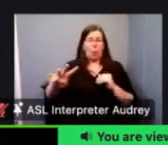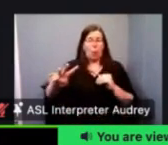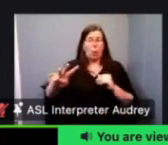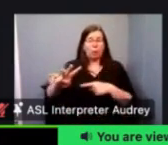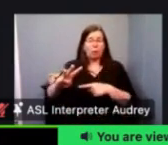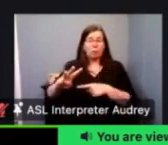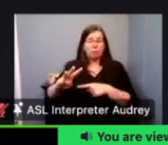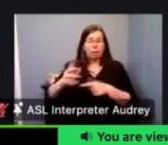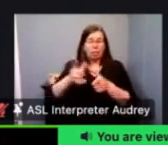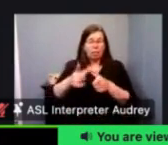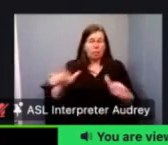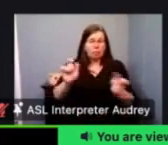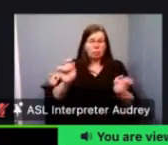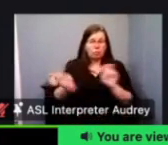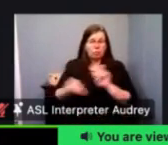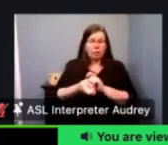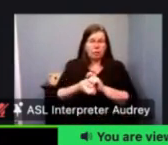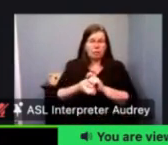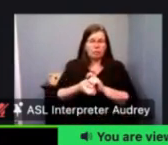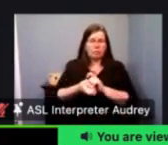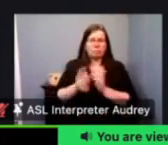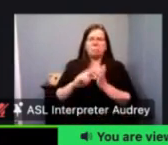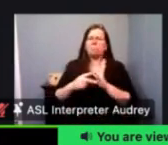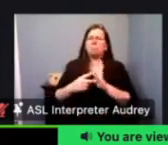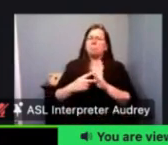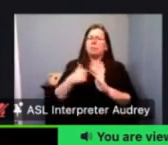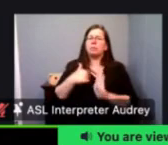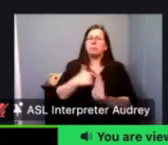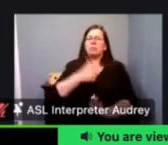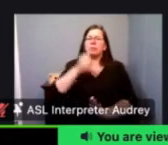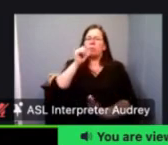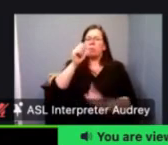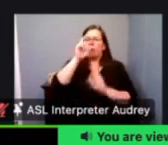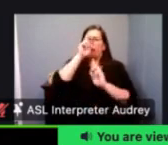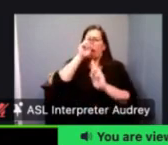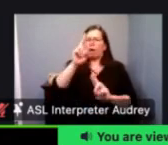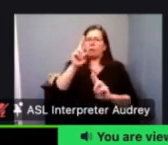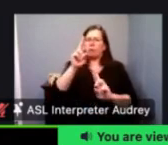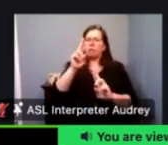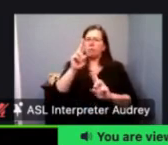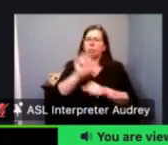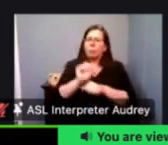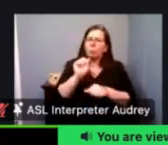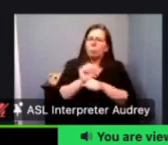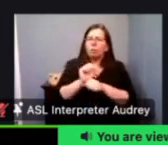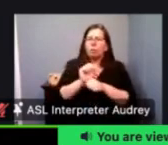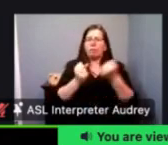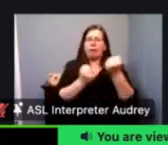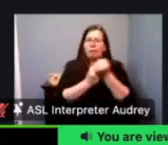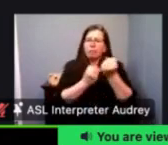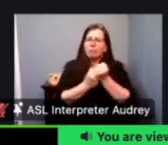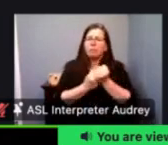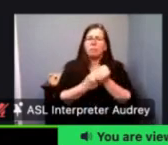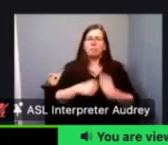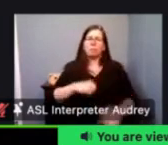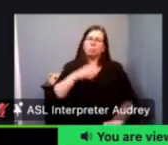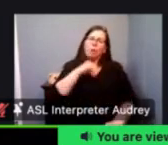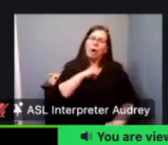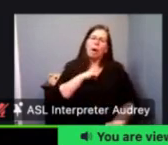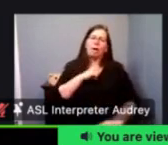changes in language is to not honor that there's been advocacy, pride and strive in the movements